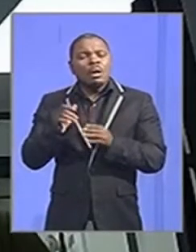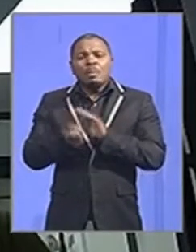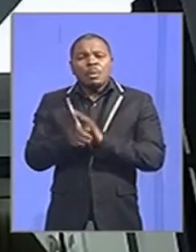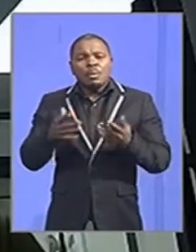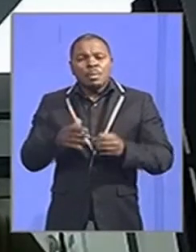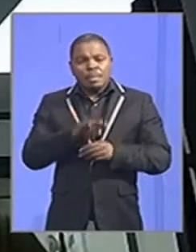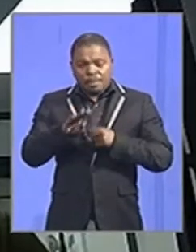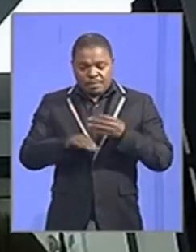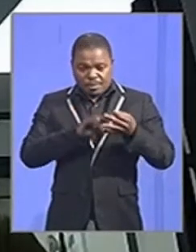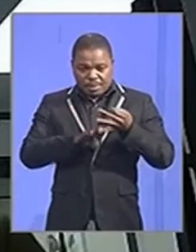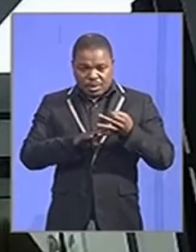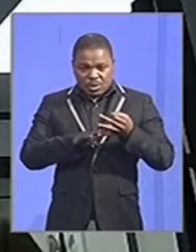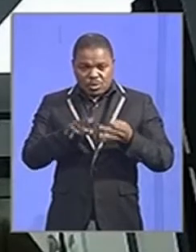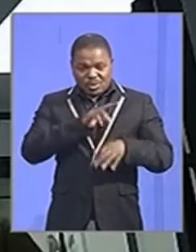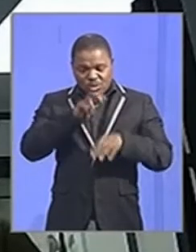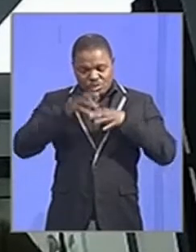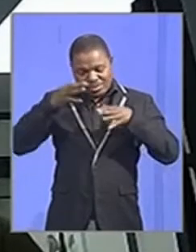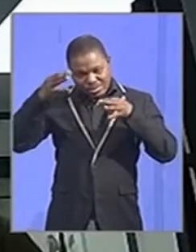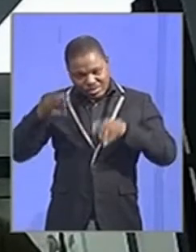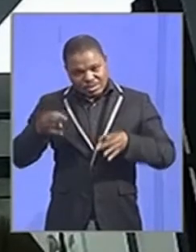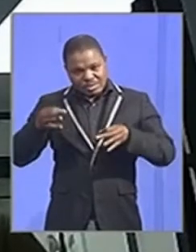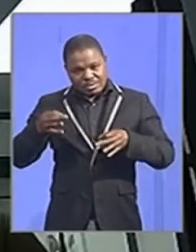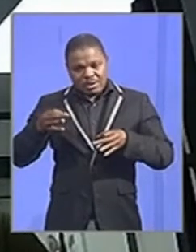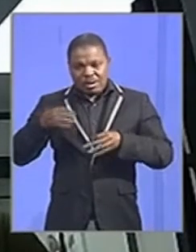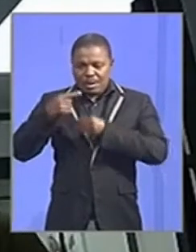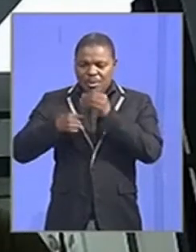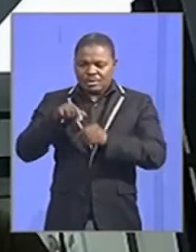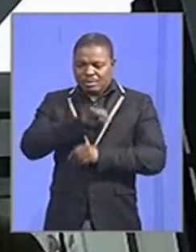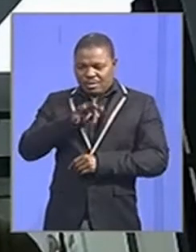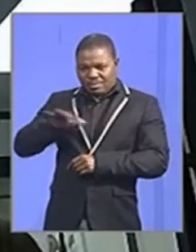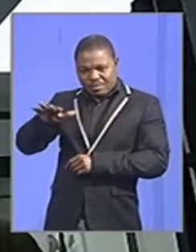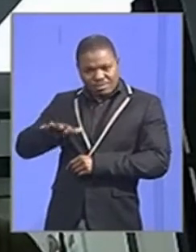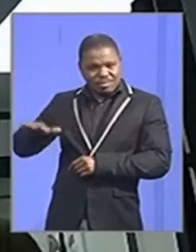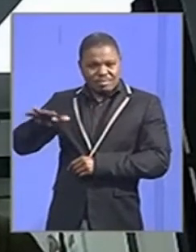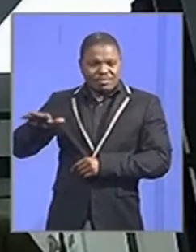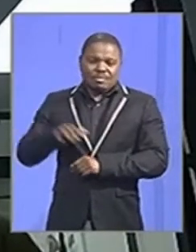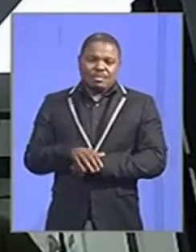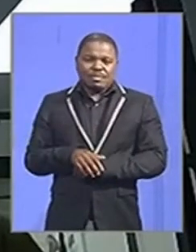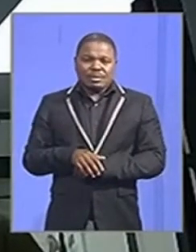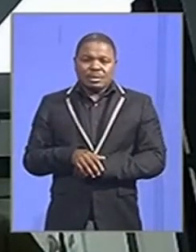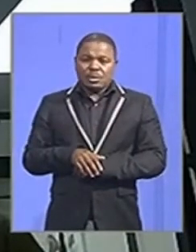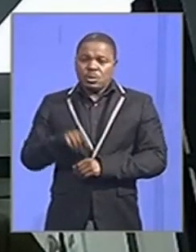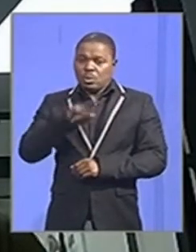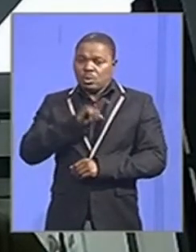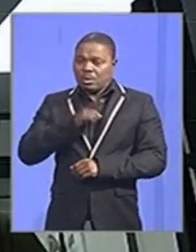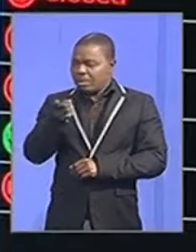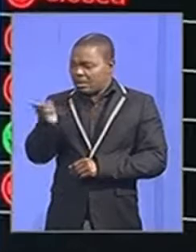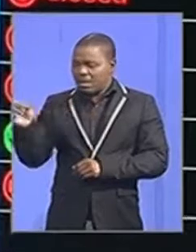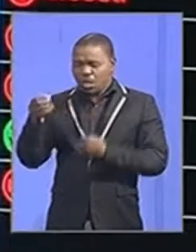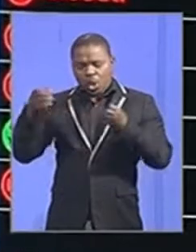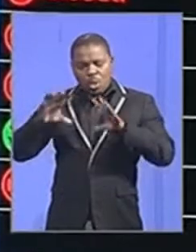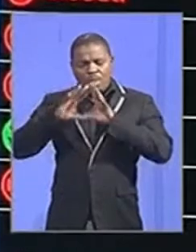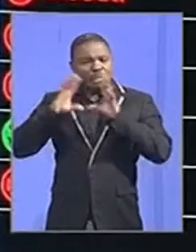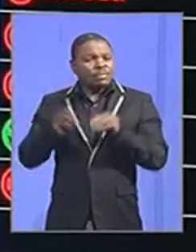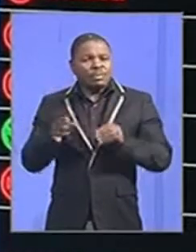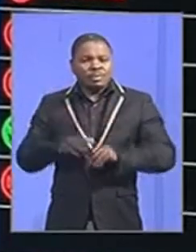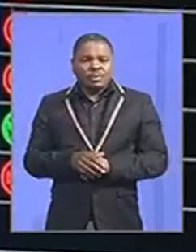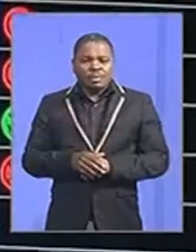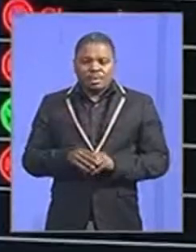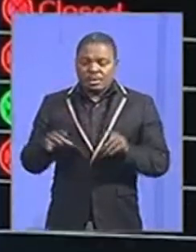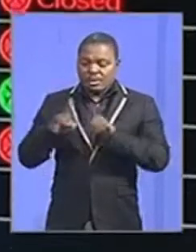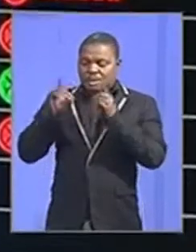that decision that still need to be made with regards to the workers at Express. These are the people that have lost everything.